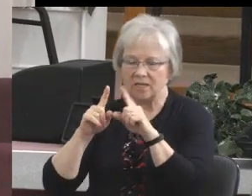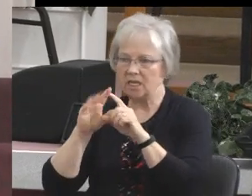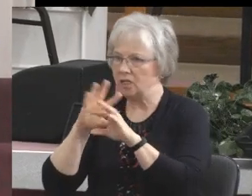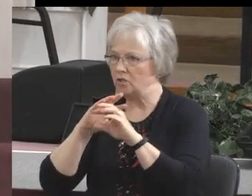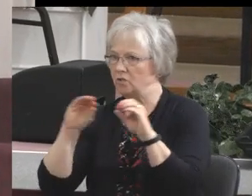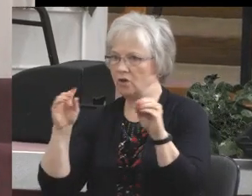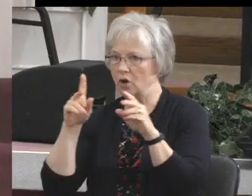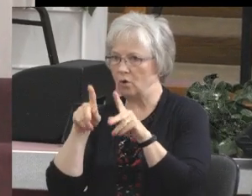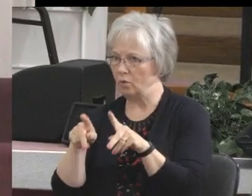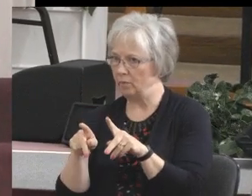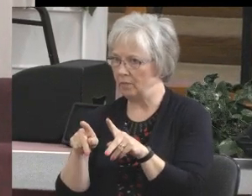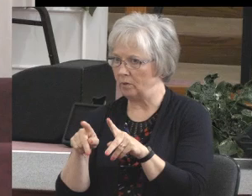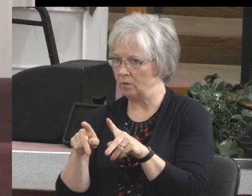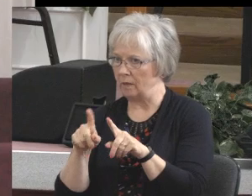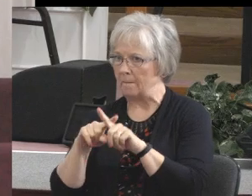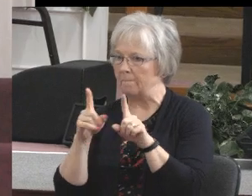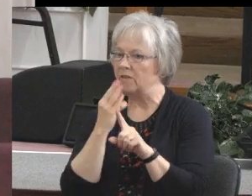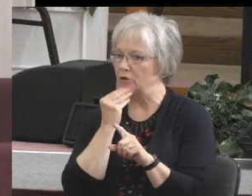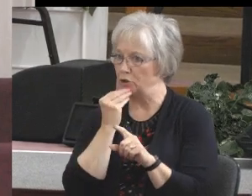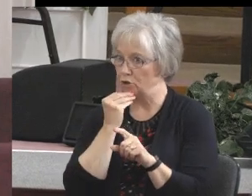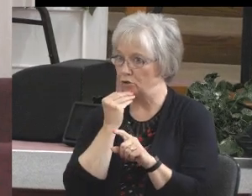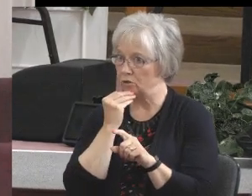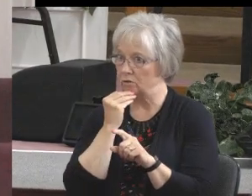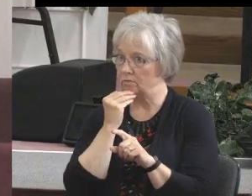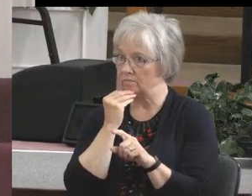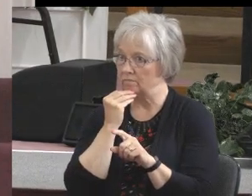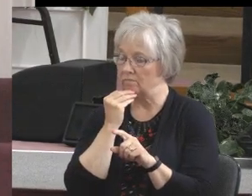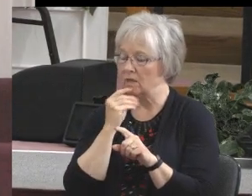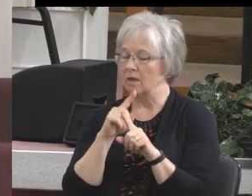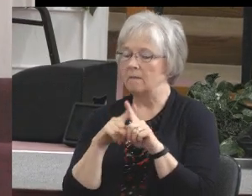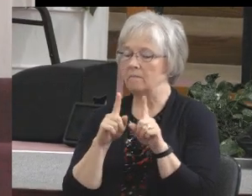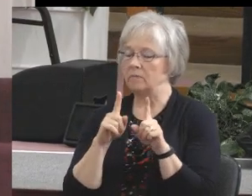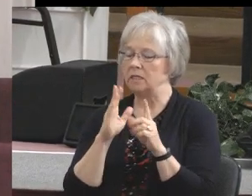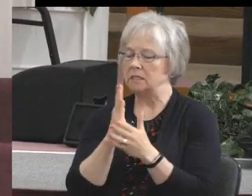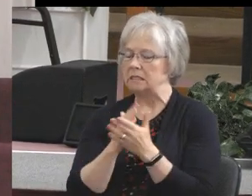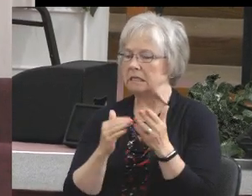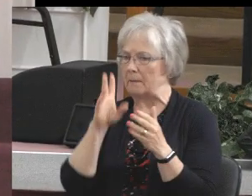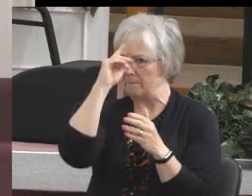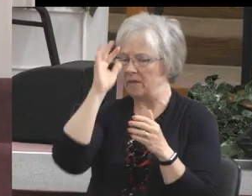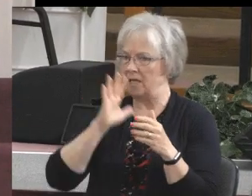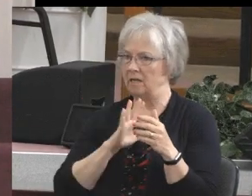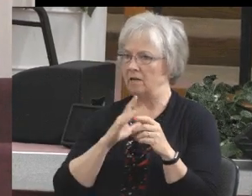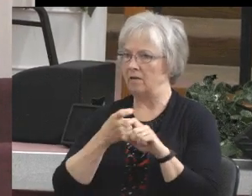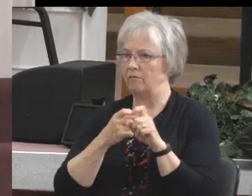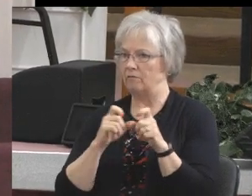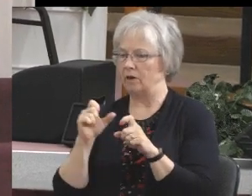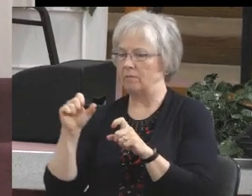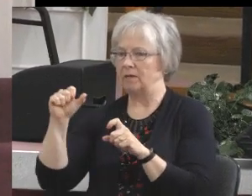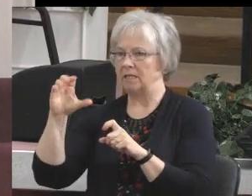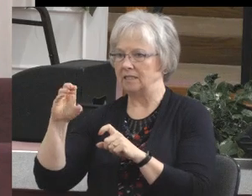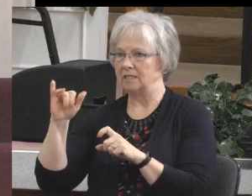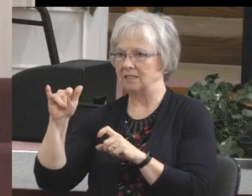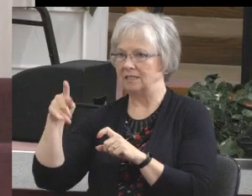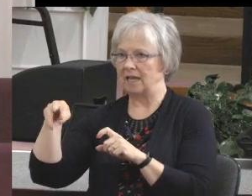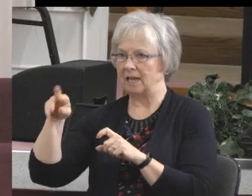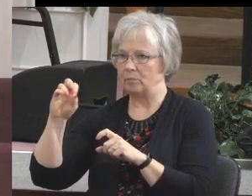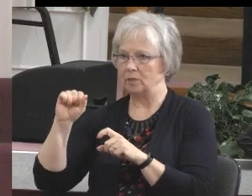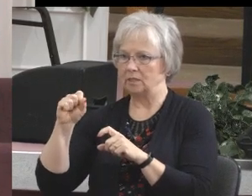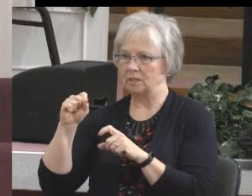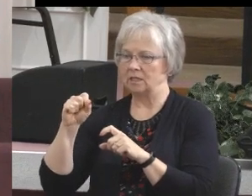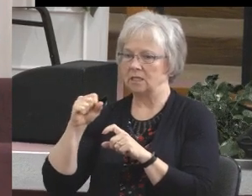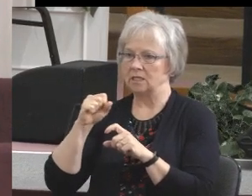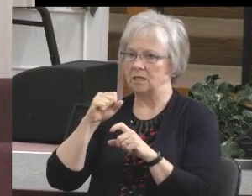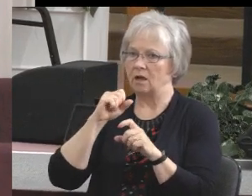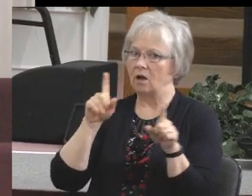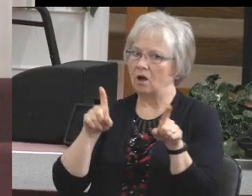Jews alone. But there were some of them, men of Cyprus and Cyrene, who came to Antioch and began speaking to the Greeks